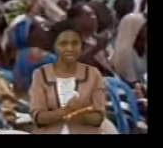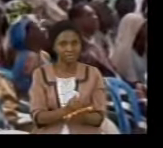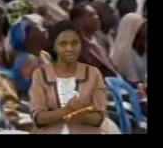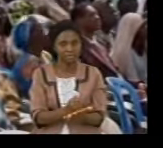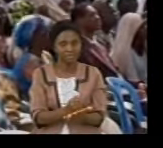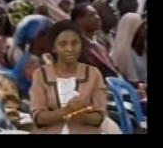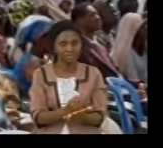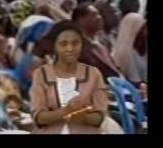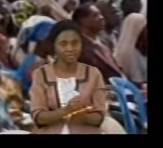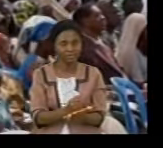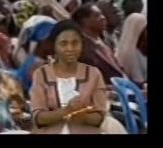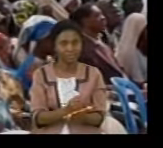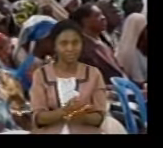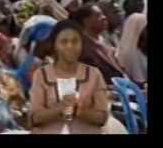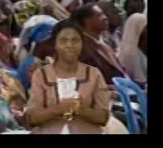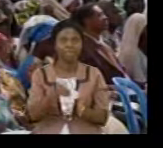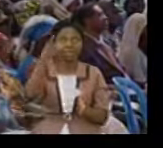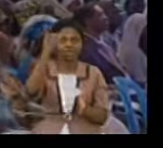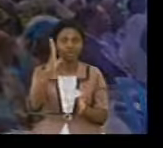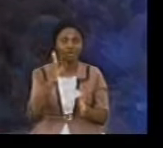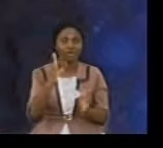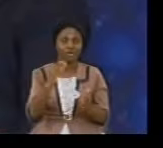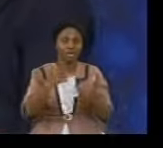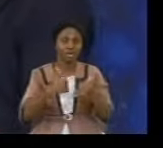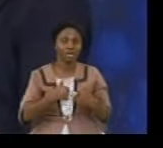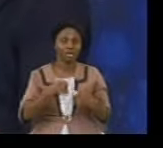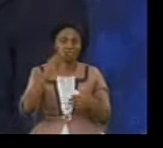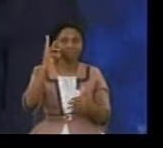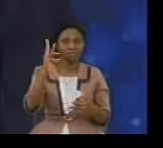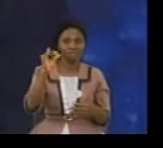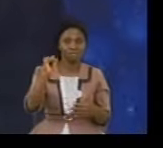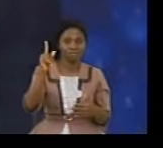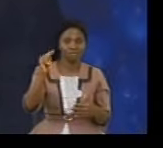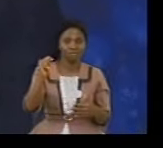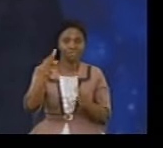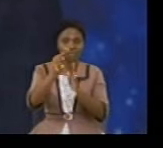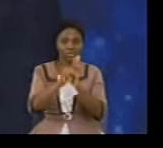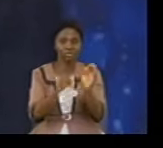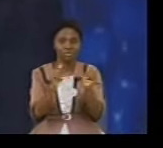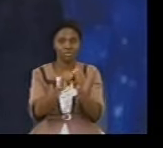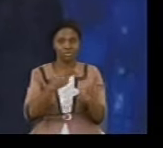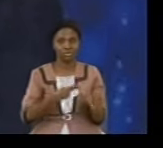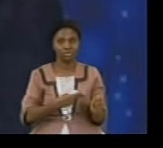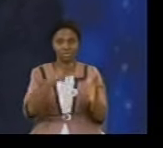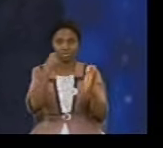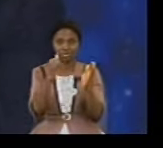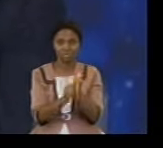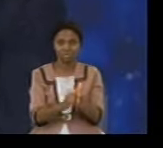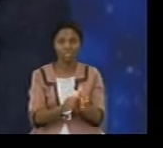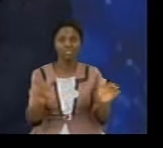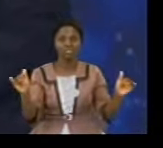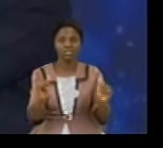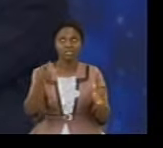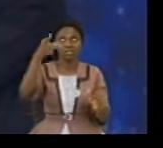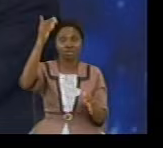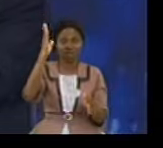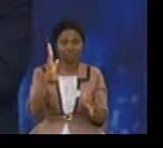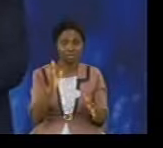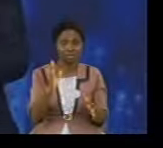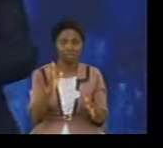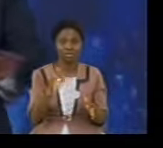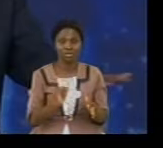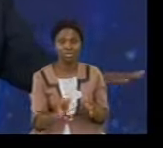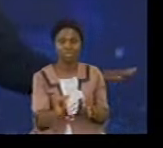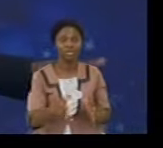He bears us witness. He says and he shows, I'm still God, and I'm still alive, and wherever you